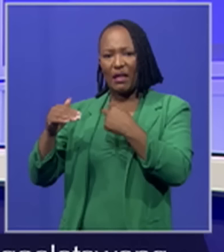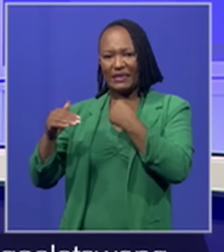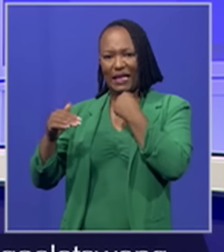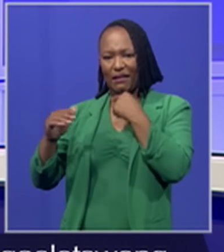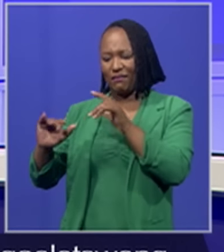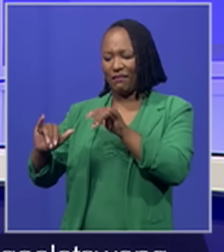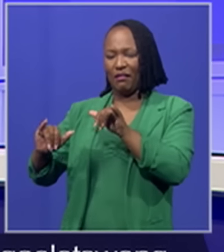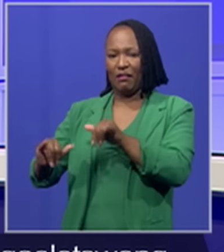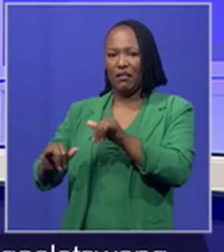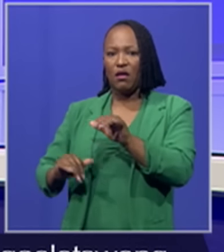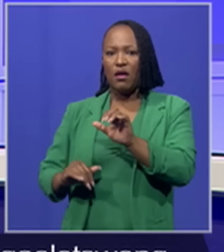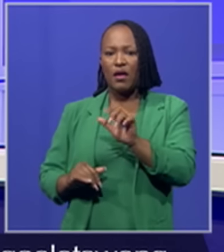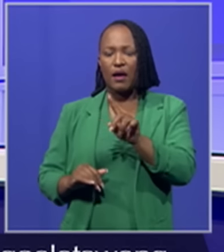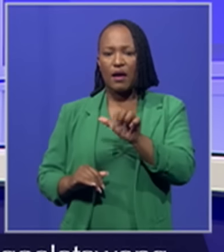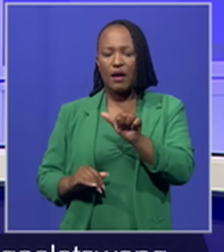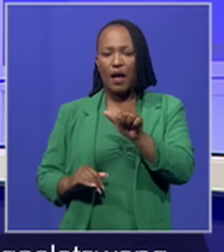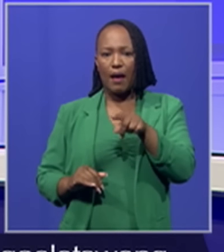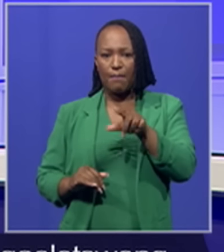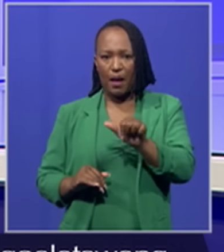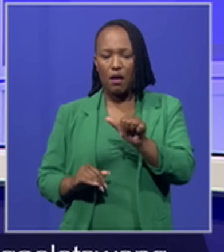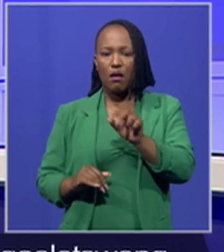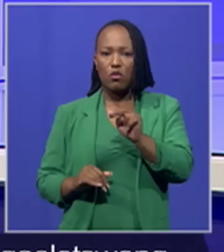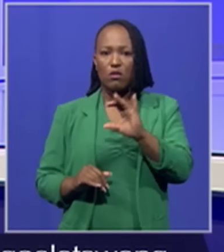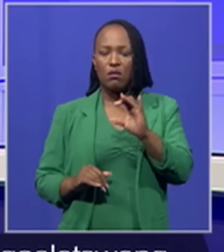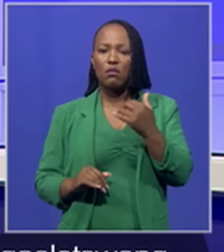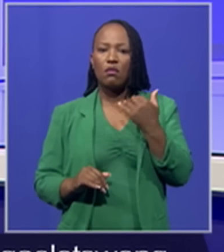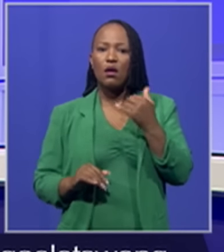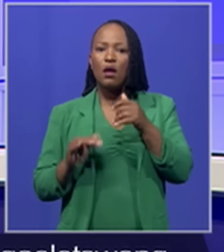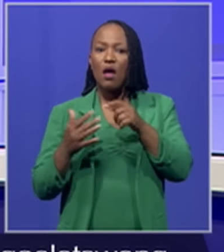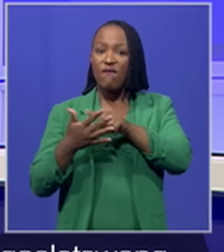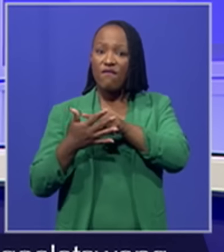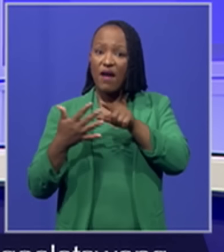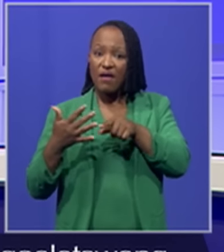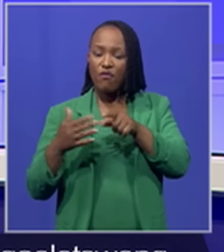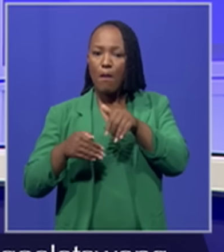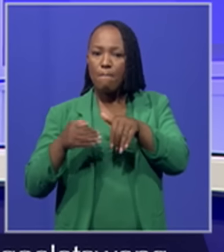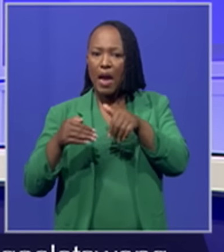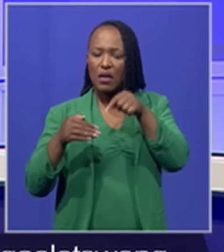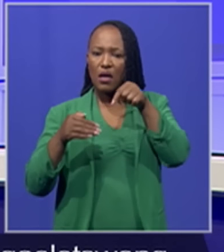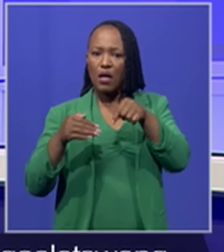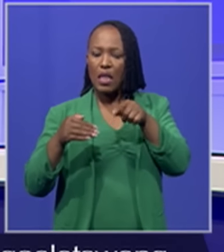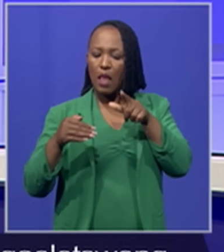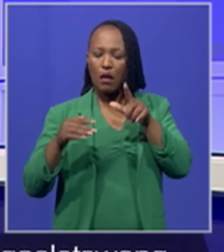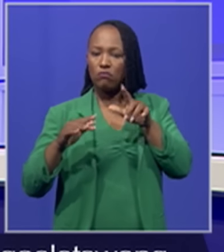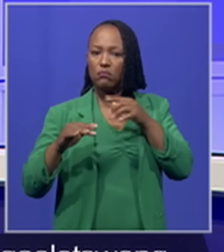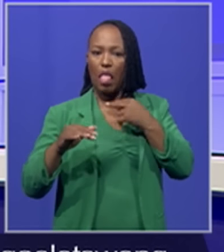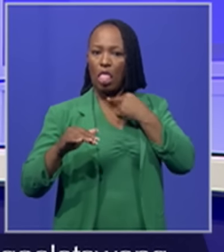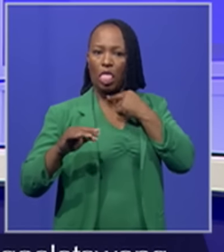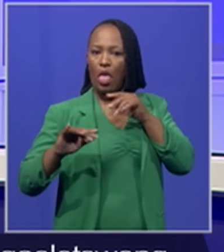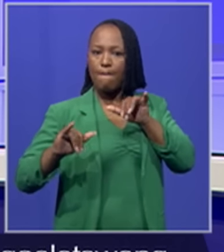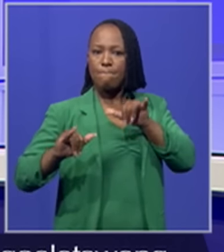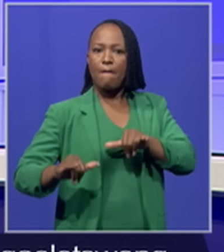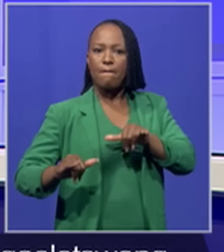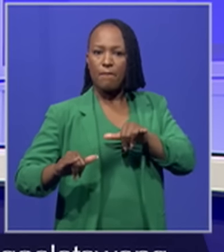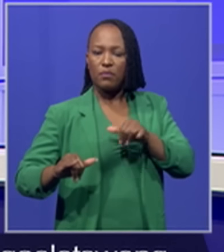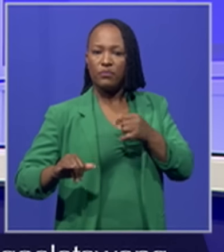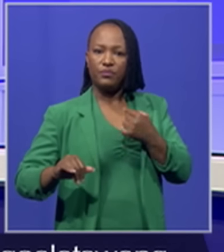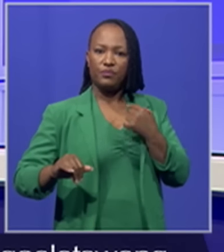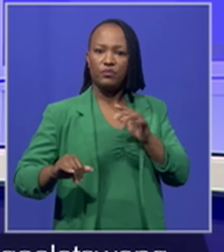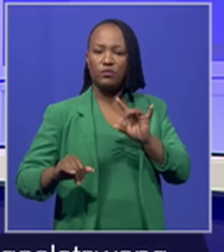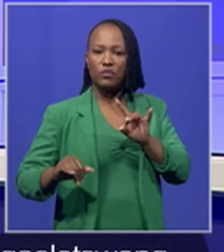Cape. Go lebega botlhano bo bo tlhokafetse moraga gore seretse se ba tshware mo mosong wa labobedi o fetileng. Maiteko a go ba